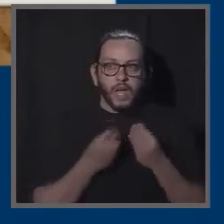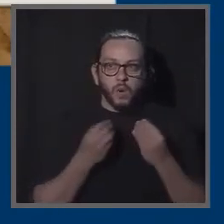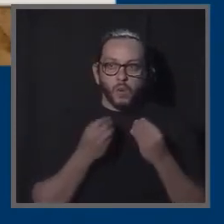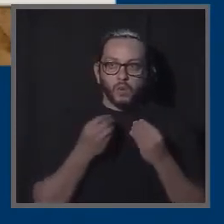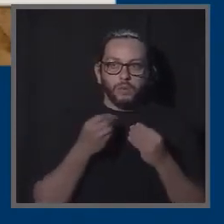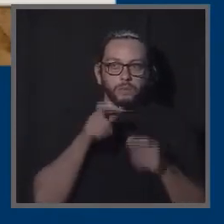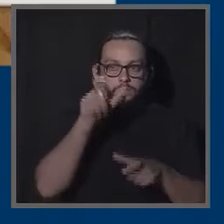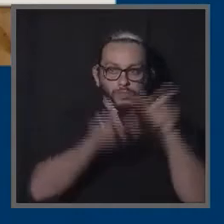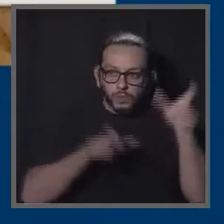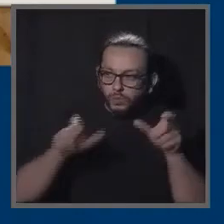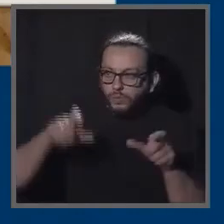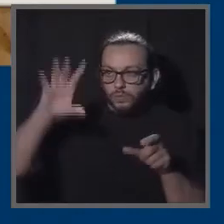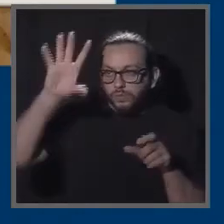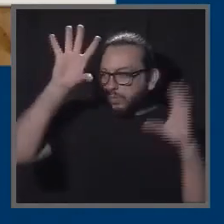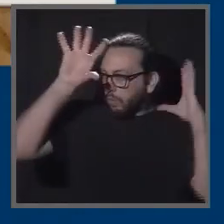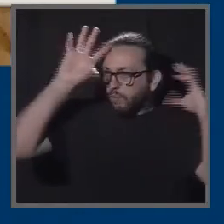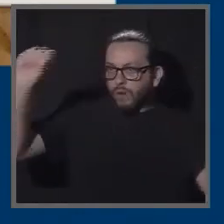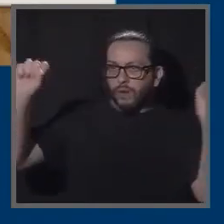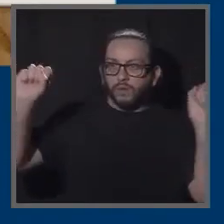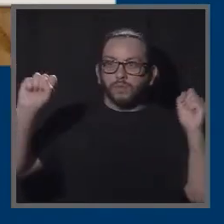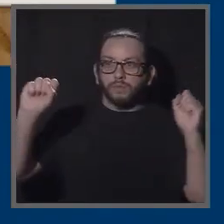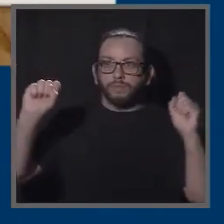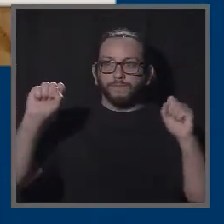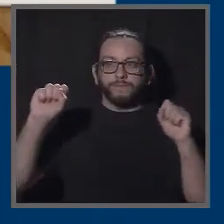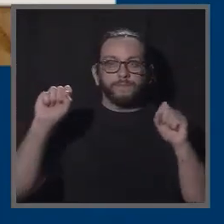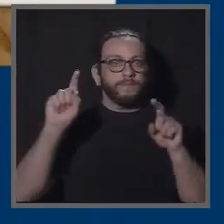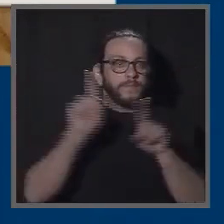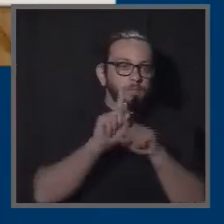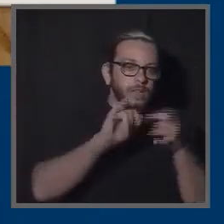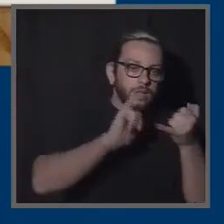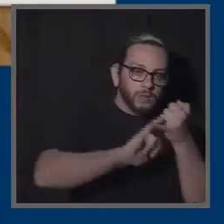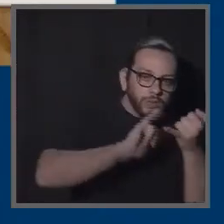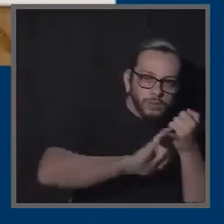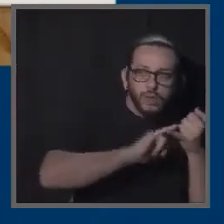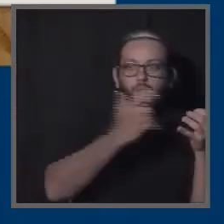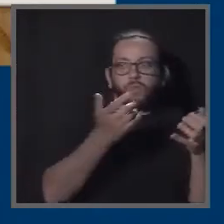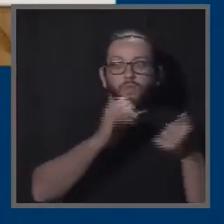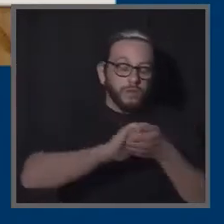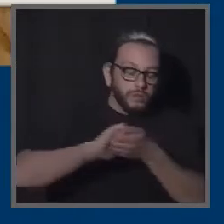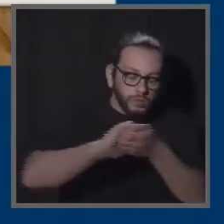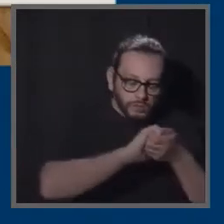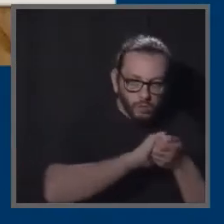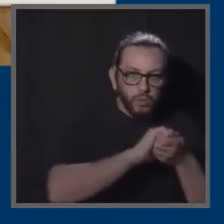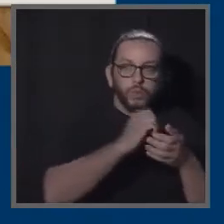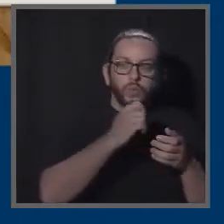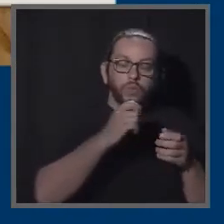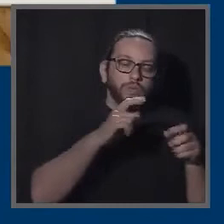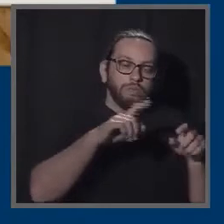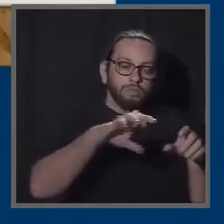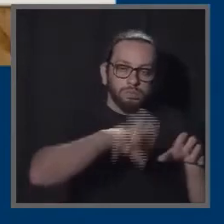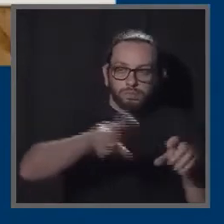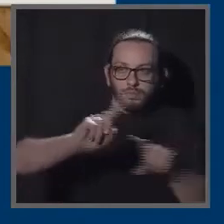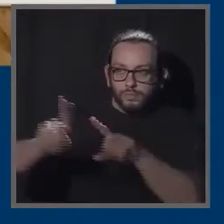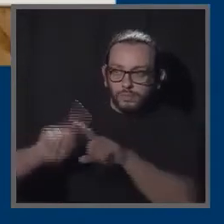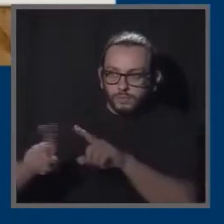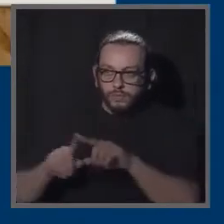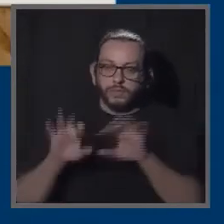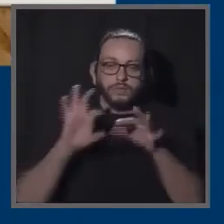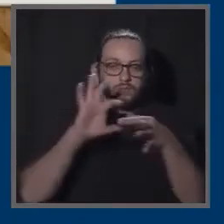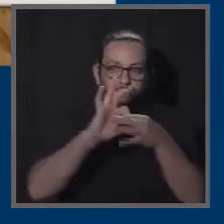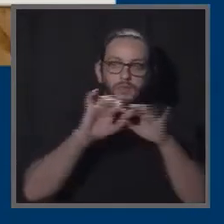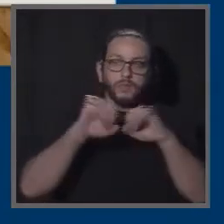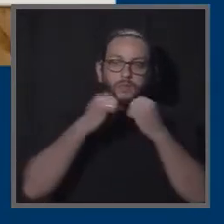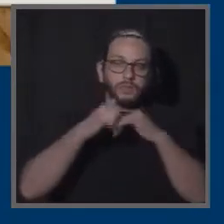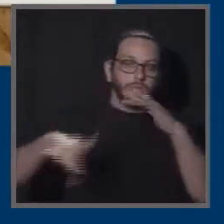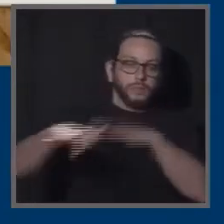funding agencies spend their money. It's also about civil society. So my second example comes out of